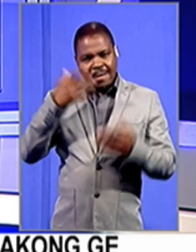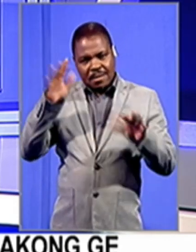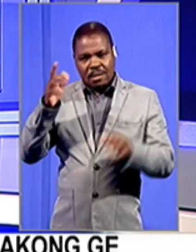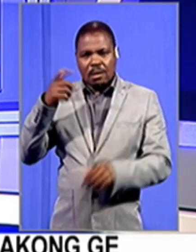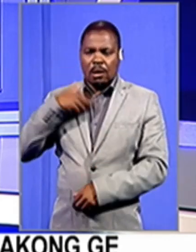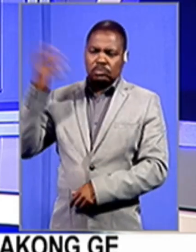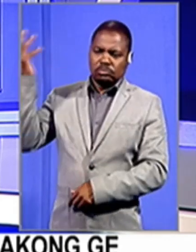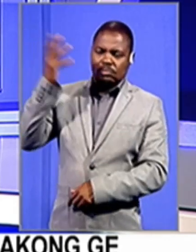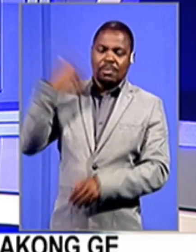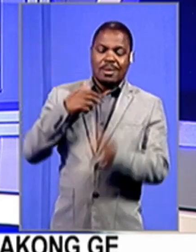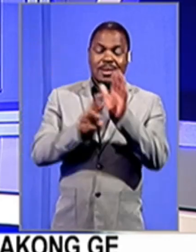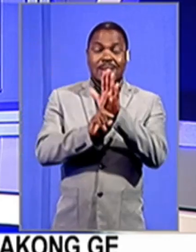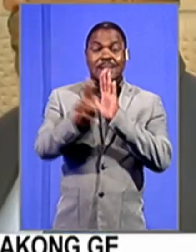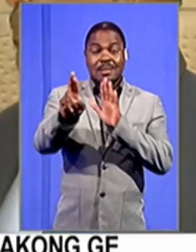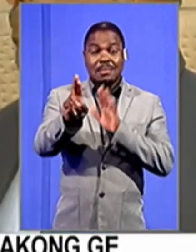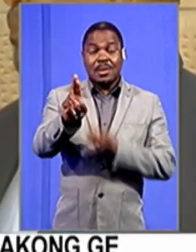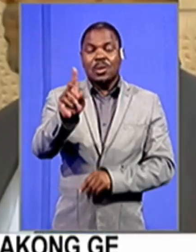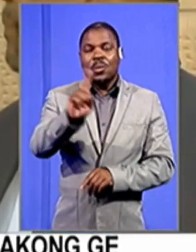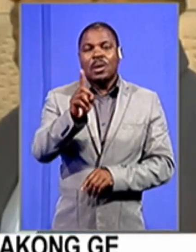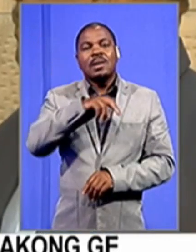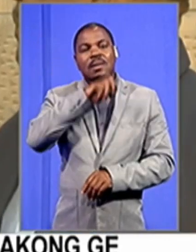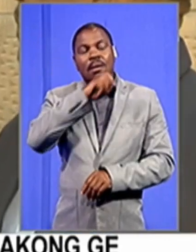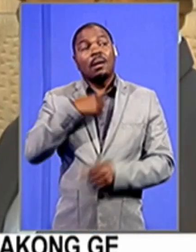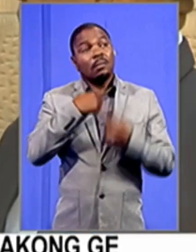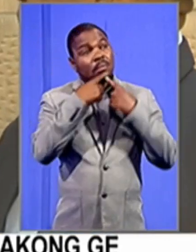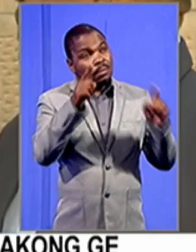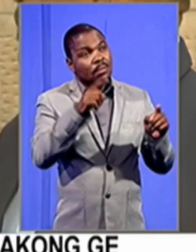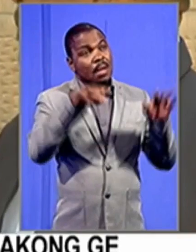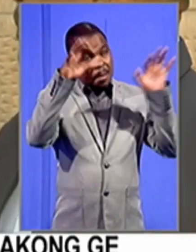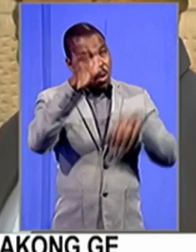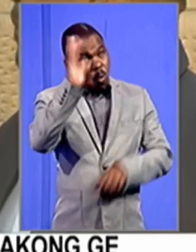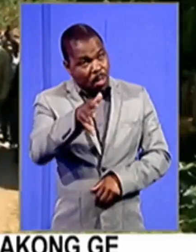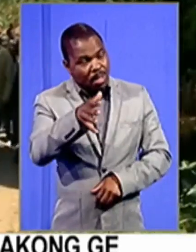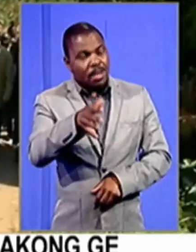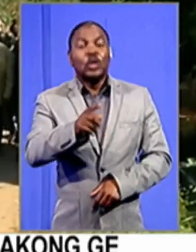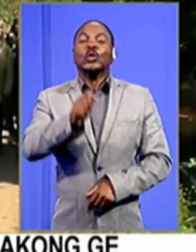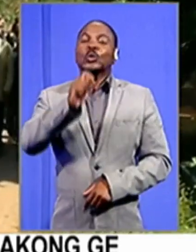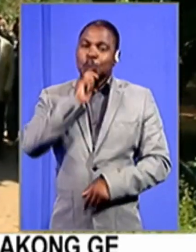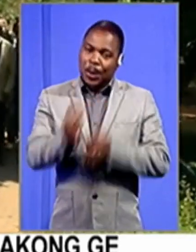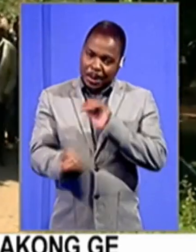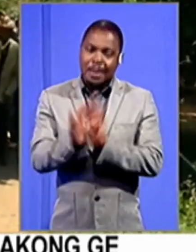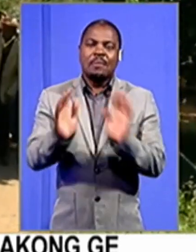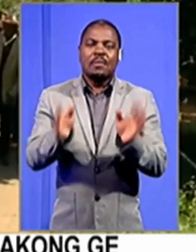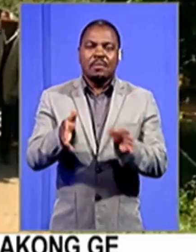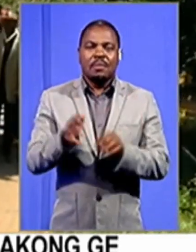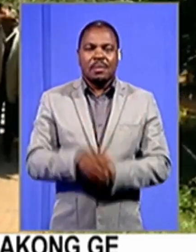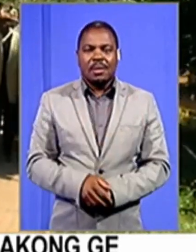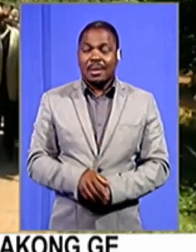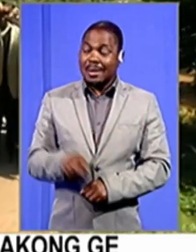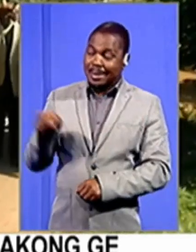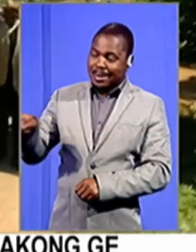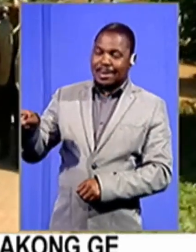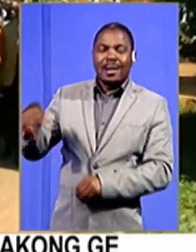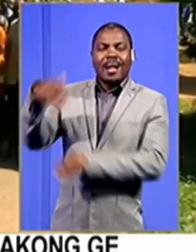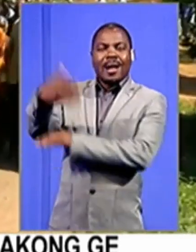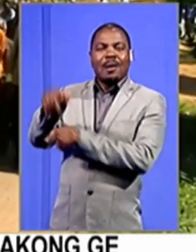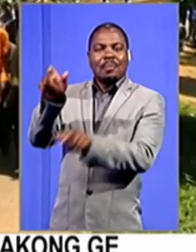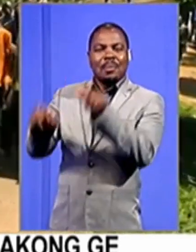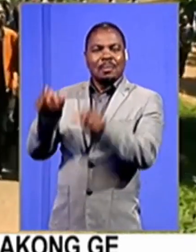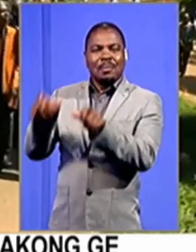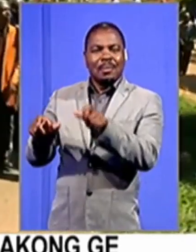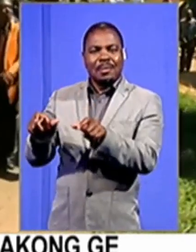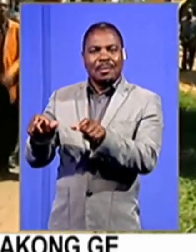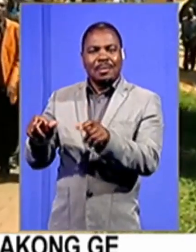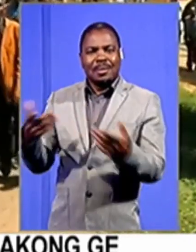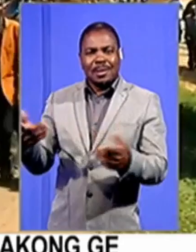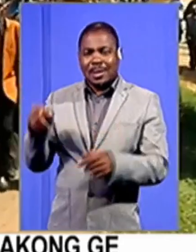seboleledi sa mošate Ee. ka re pula e tsana nnete yana pula Ee. bjale ba ka gore ke batho ba ka nte ba Ee. ga se balobi